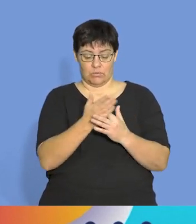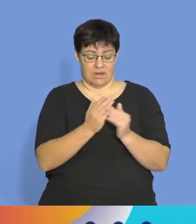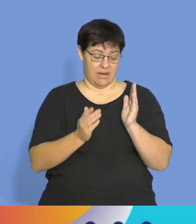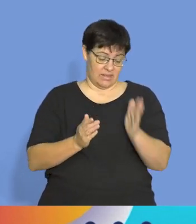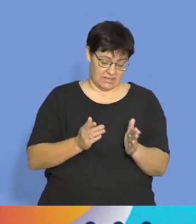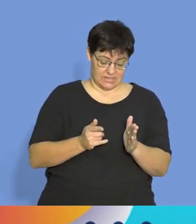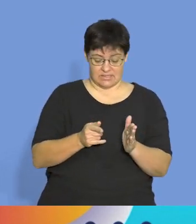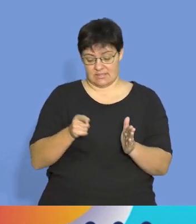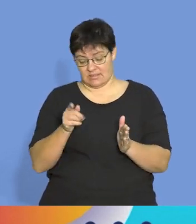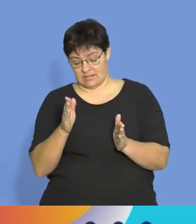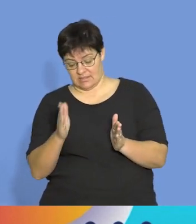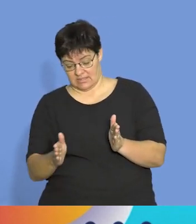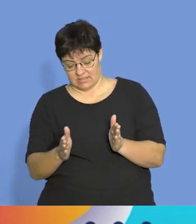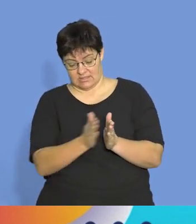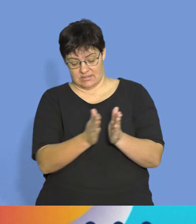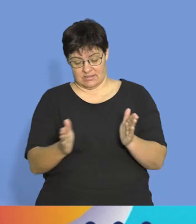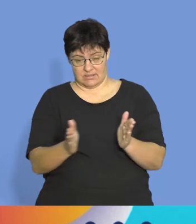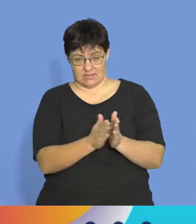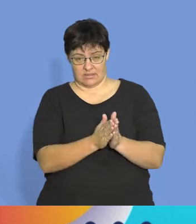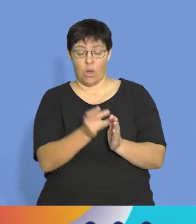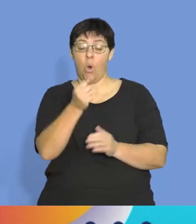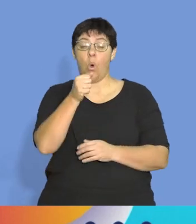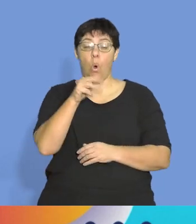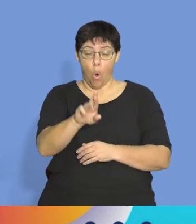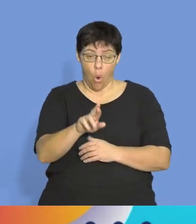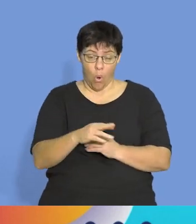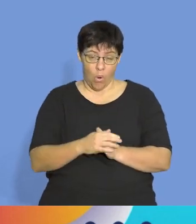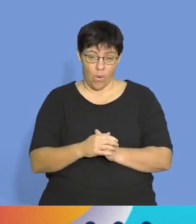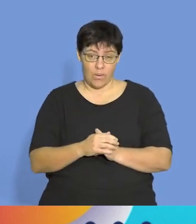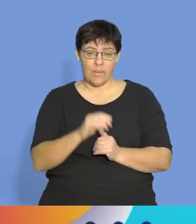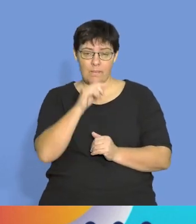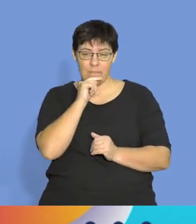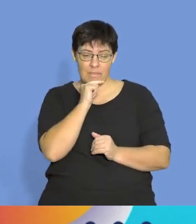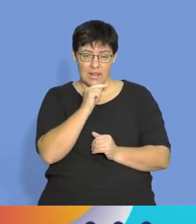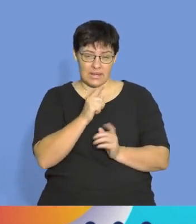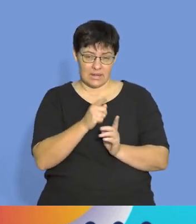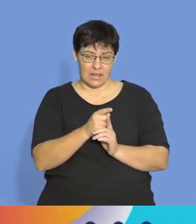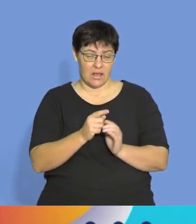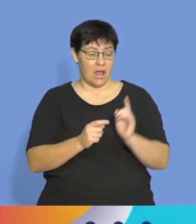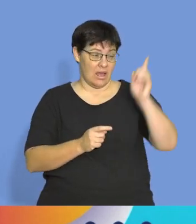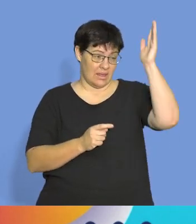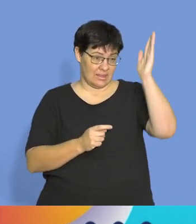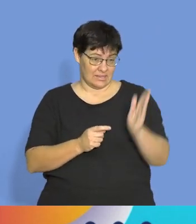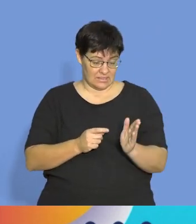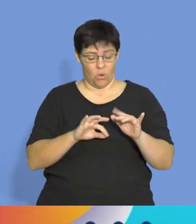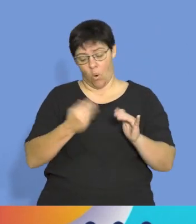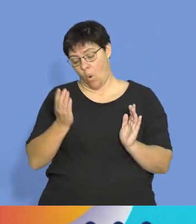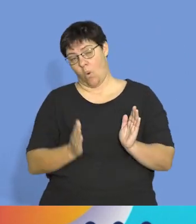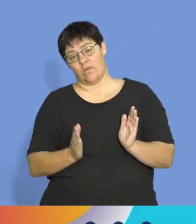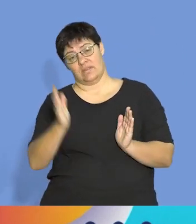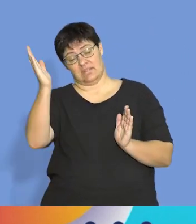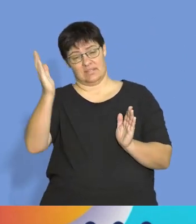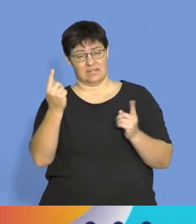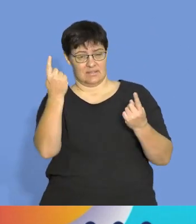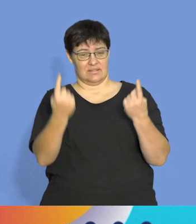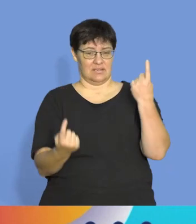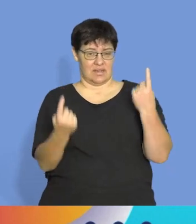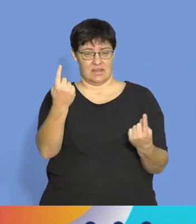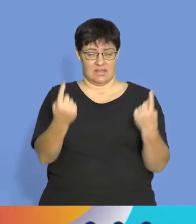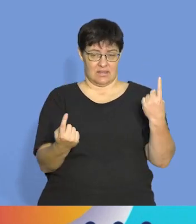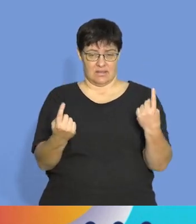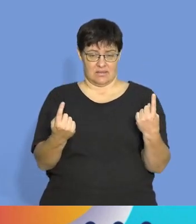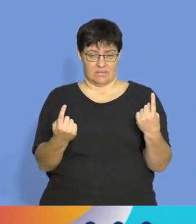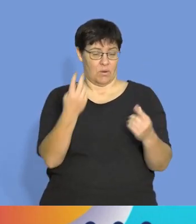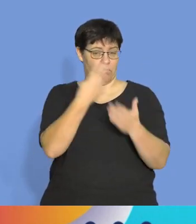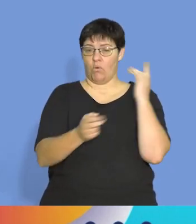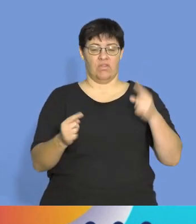between this and that. But the or will mean that it's either this or it's that. So you can